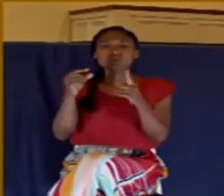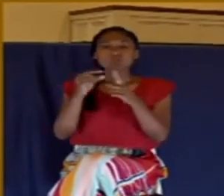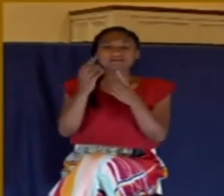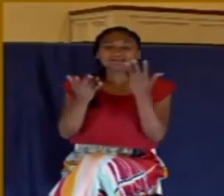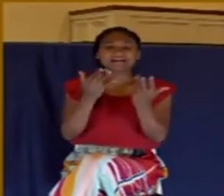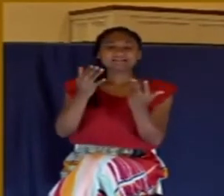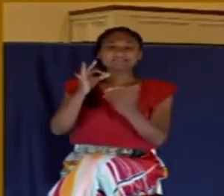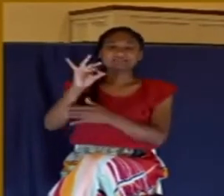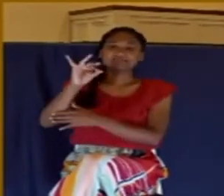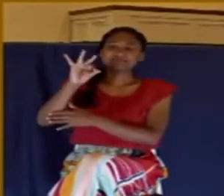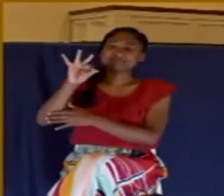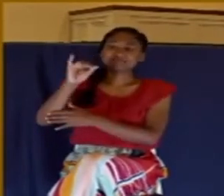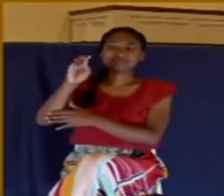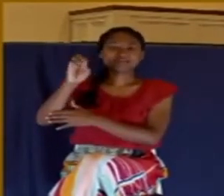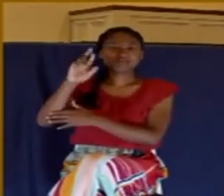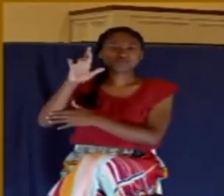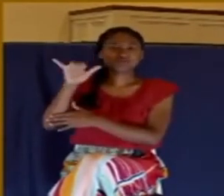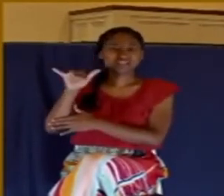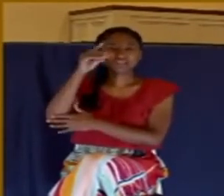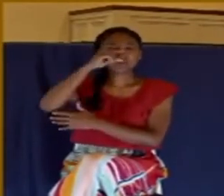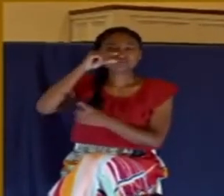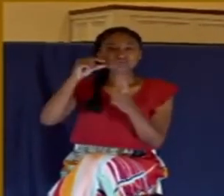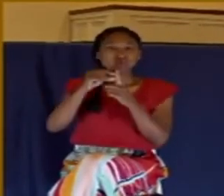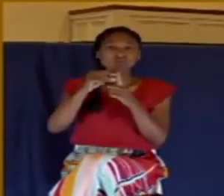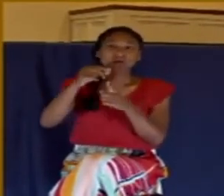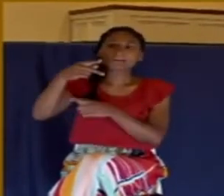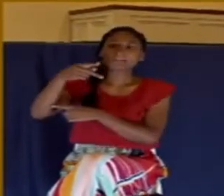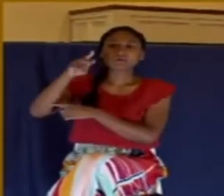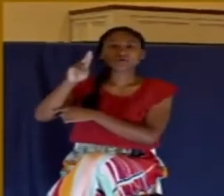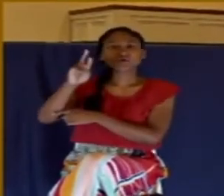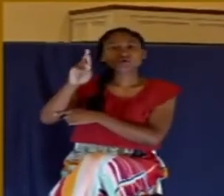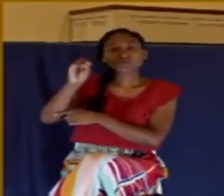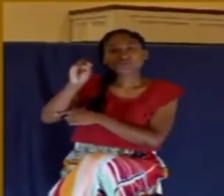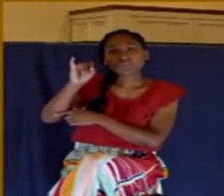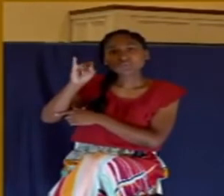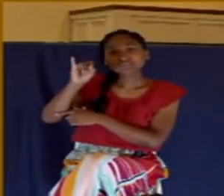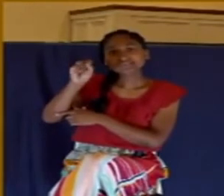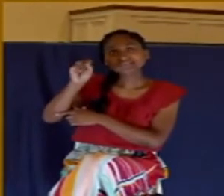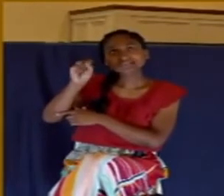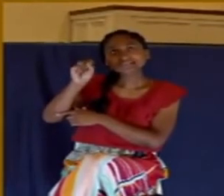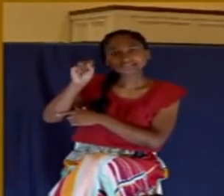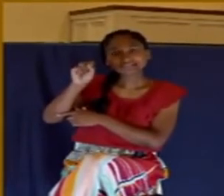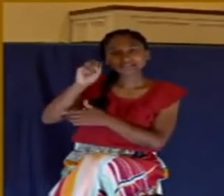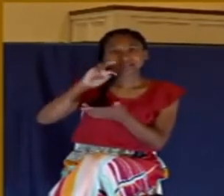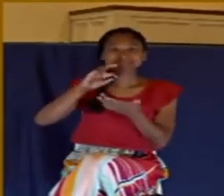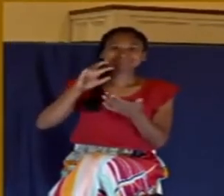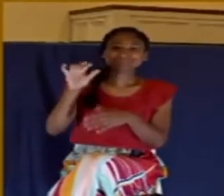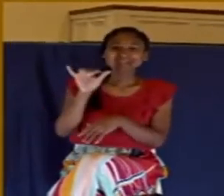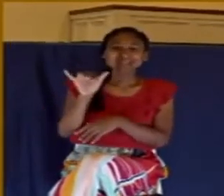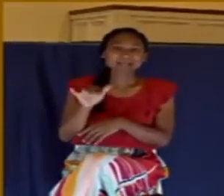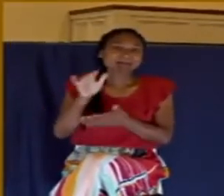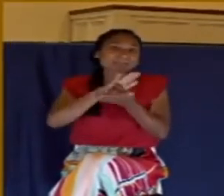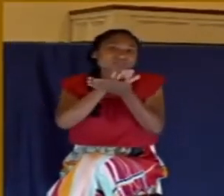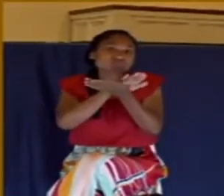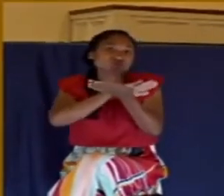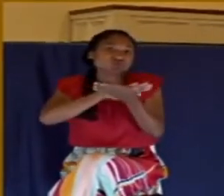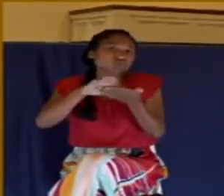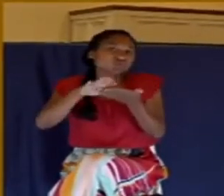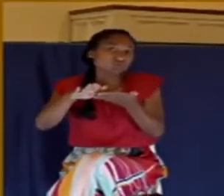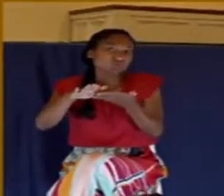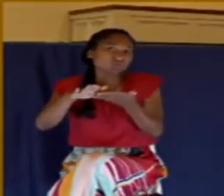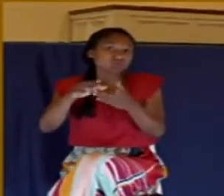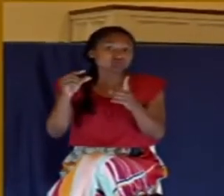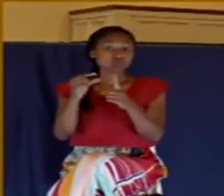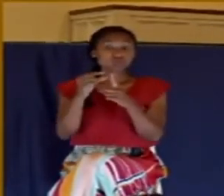word there is purosis. You could almost hear the word purity in that word. And this is a word that's used to speak about